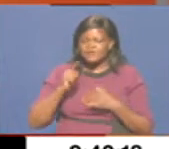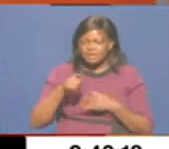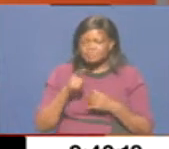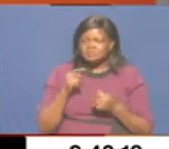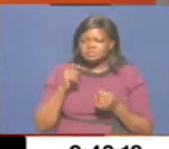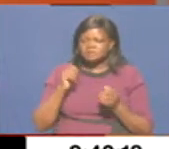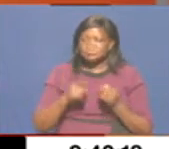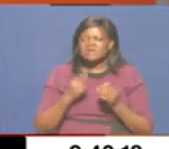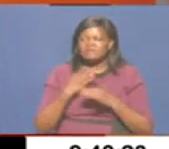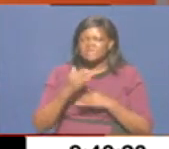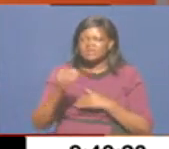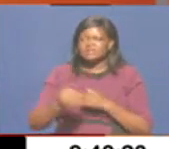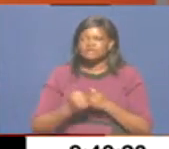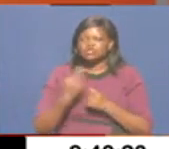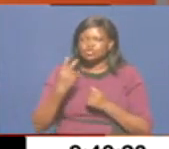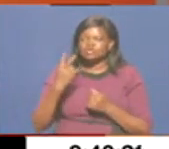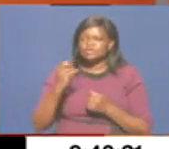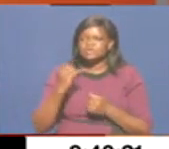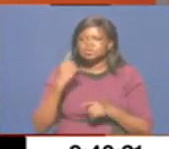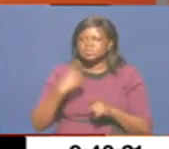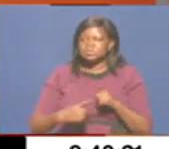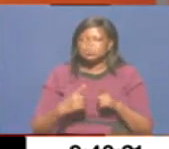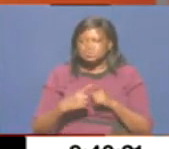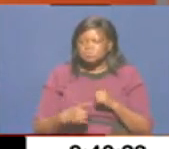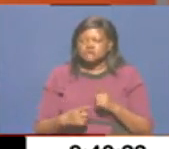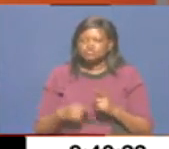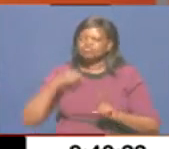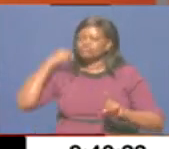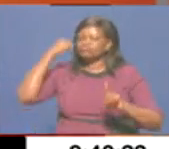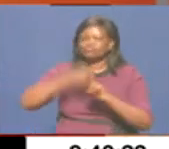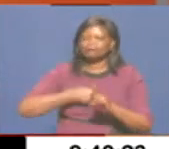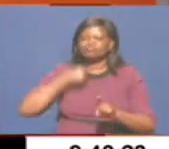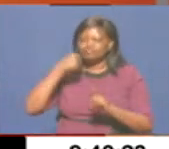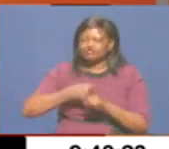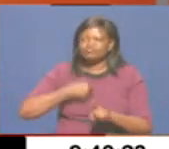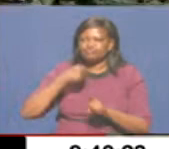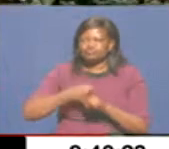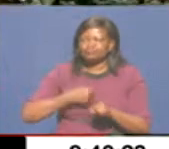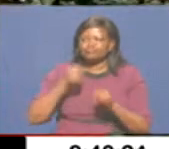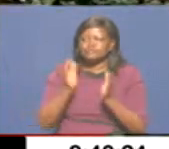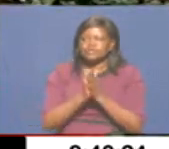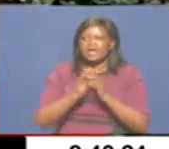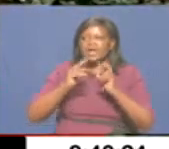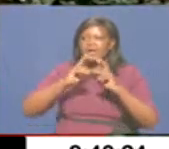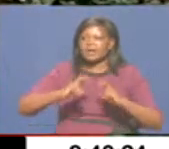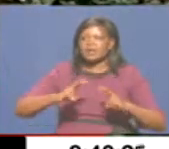after nearly two decades of intense lobbying and research.